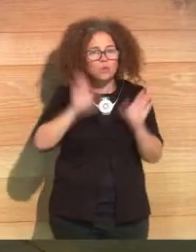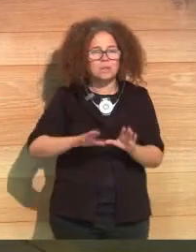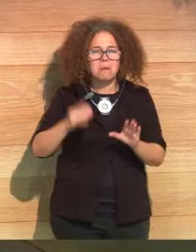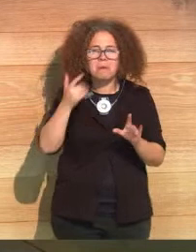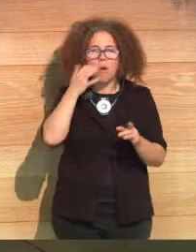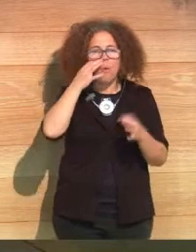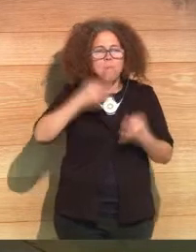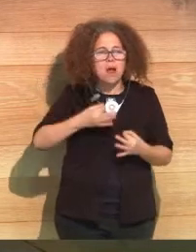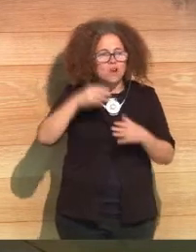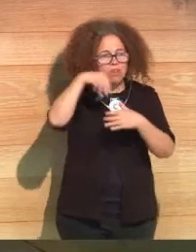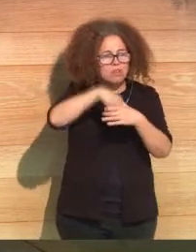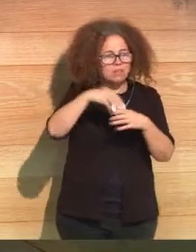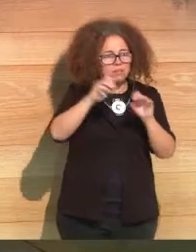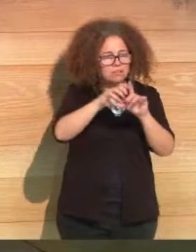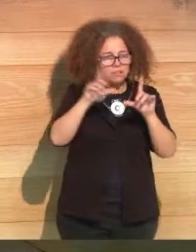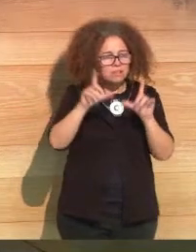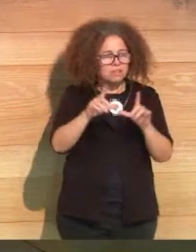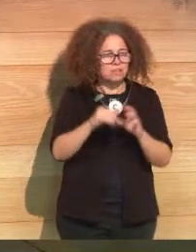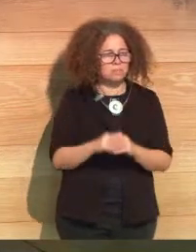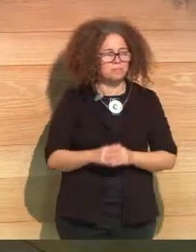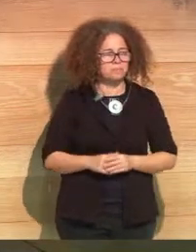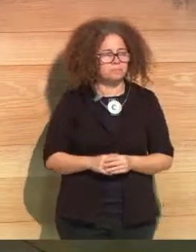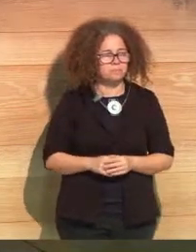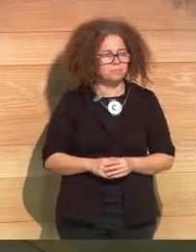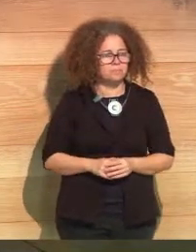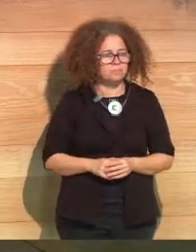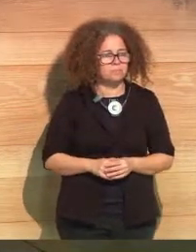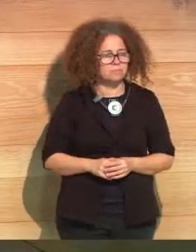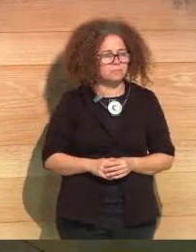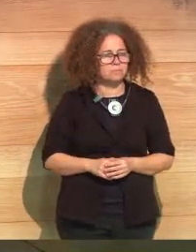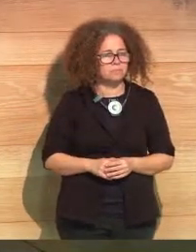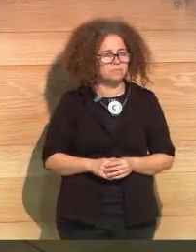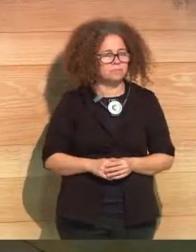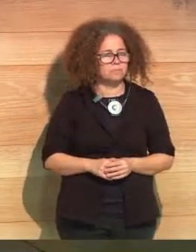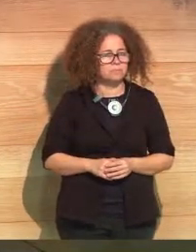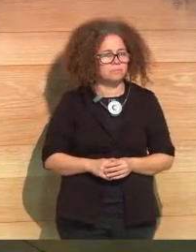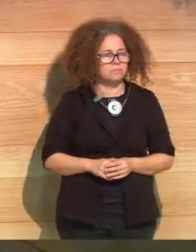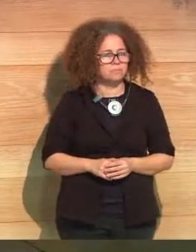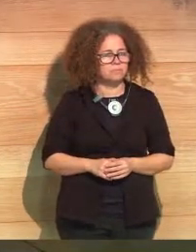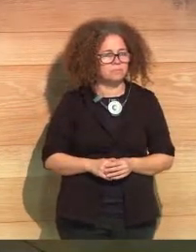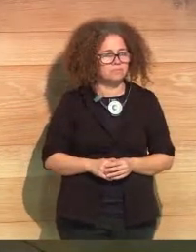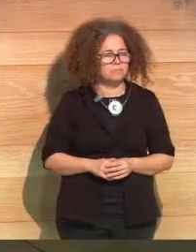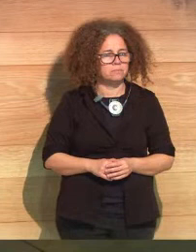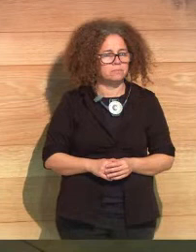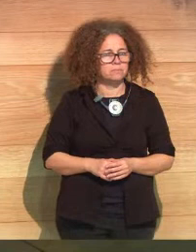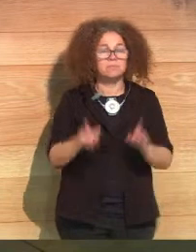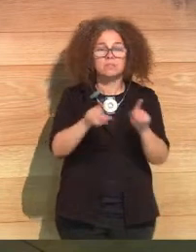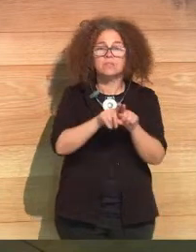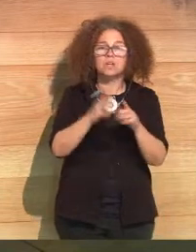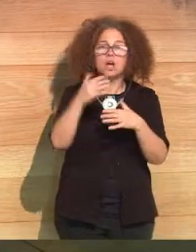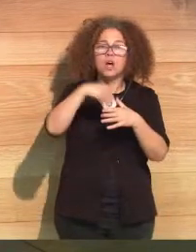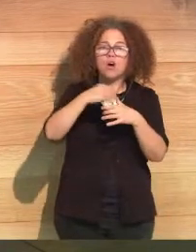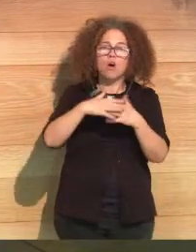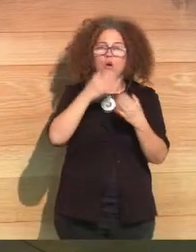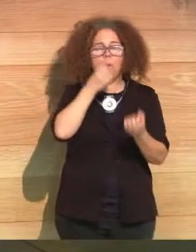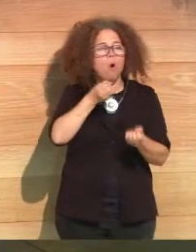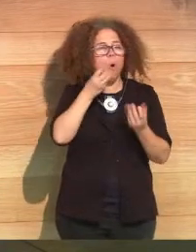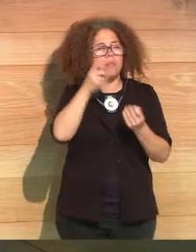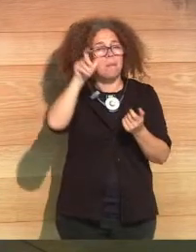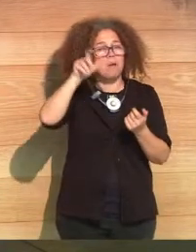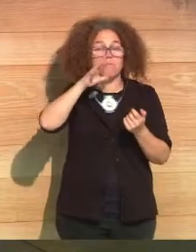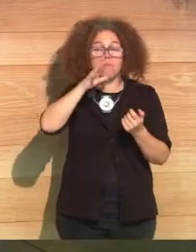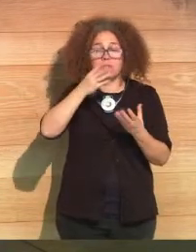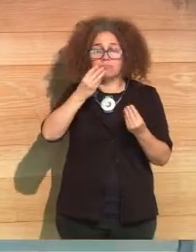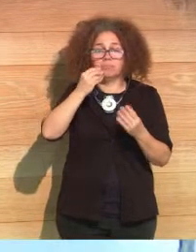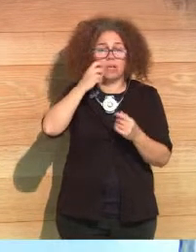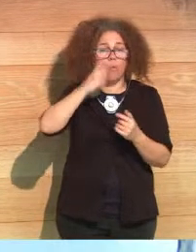Joanie Lemercier. And I think this is a very much work in progress thing, to realize that, okay, the